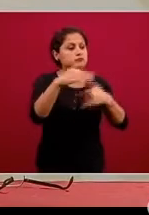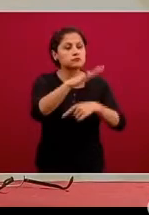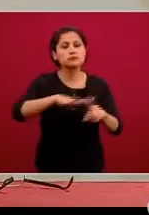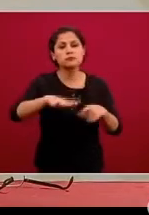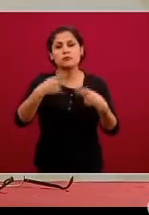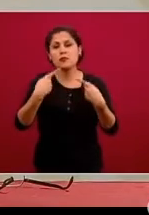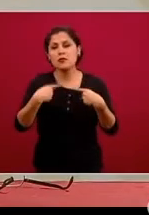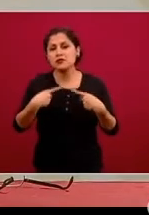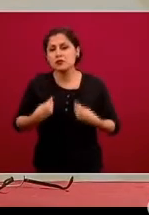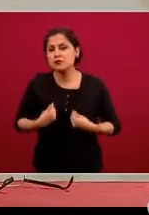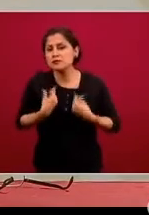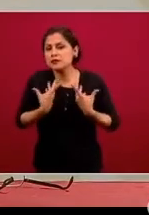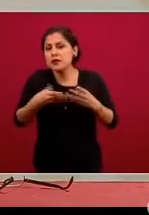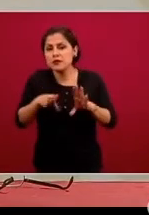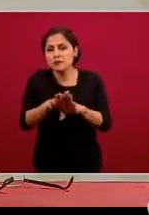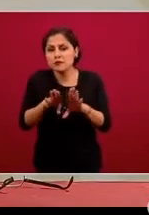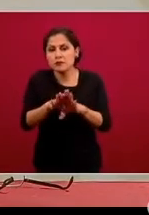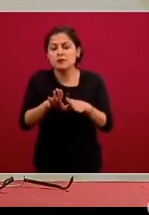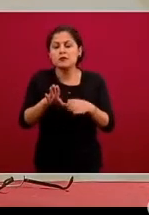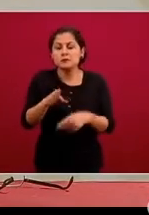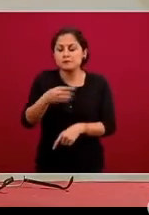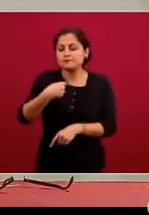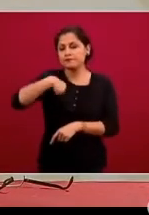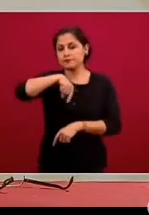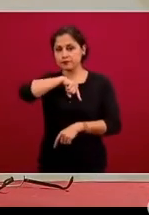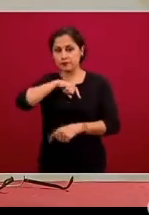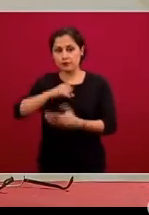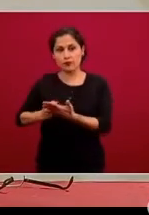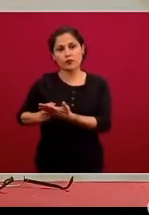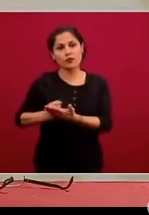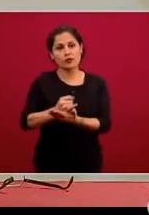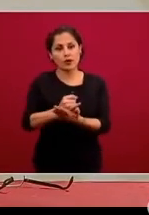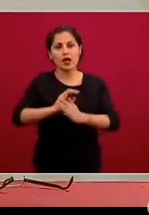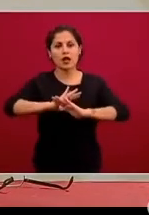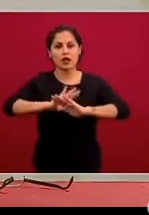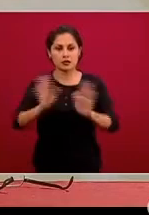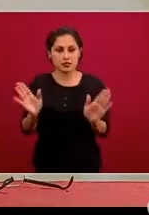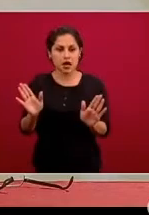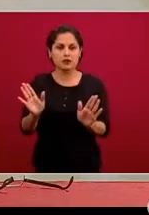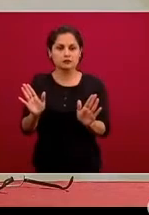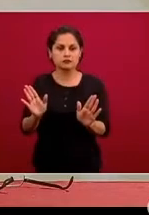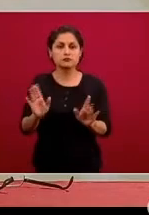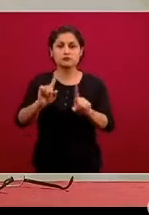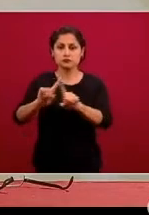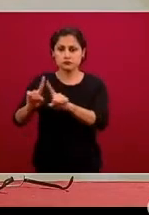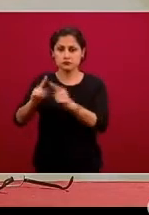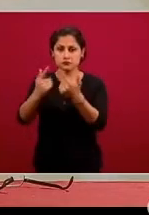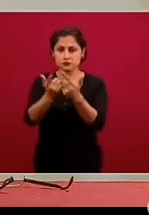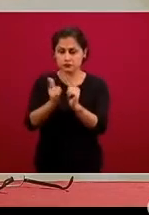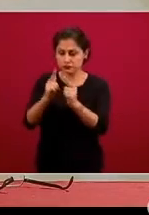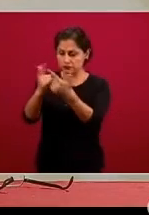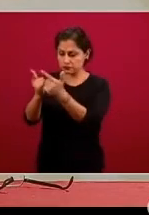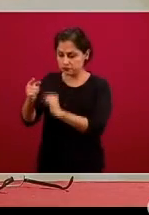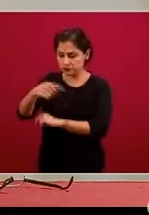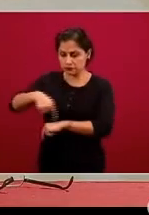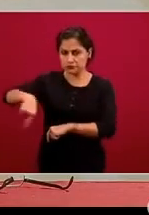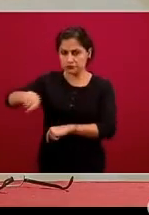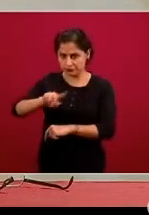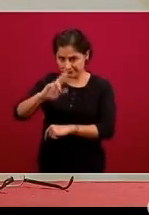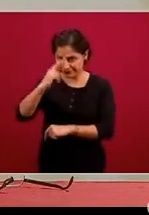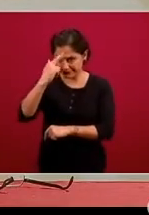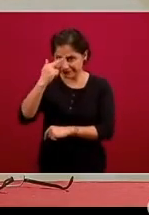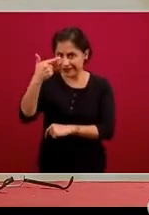pandemic development and of the economic situation of the country. We decided, based on the